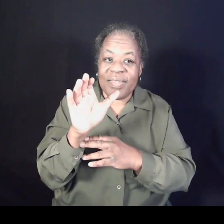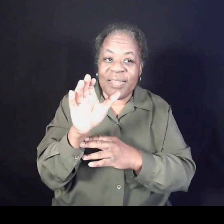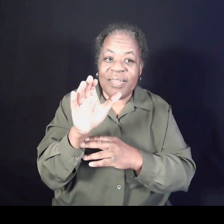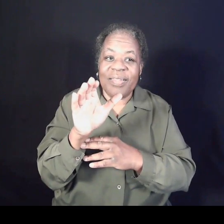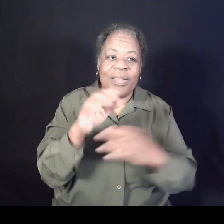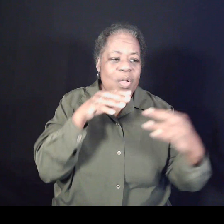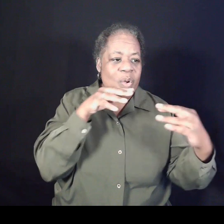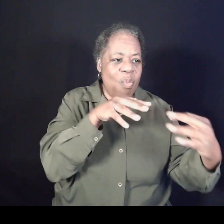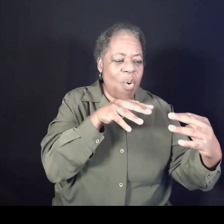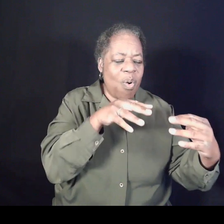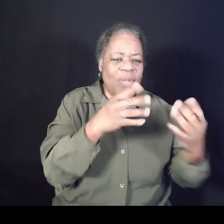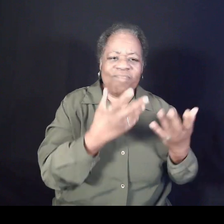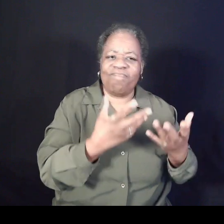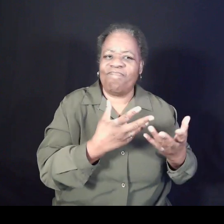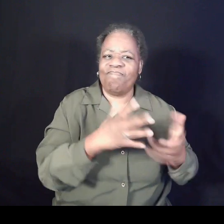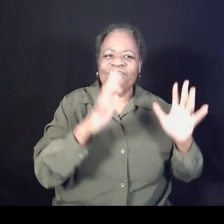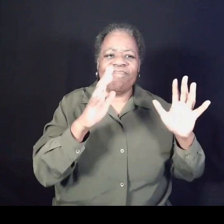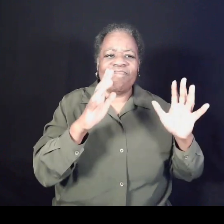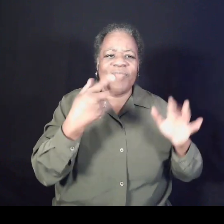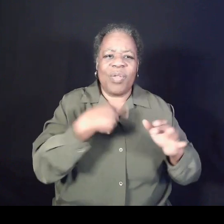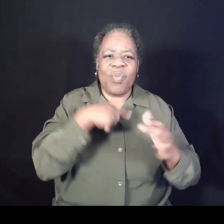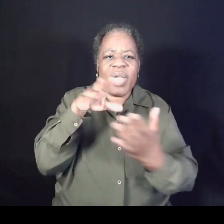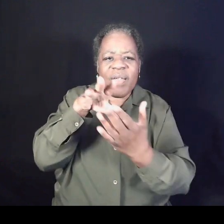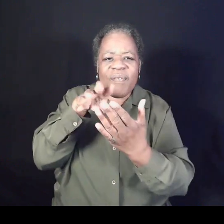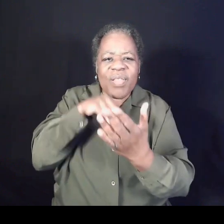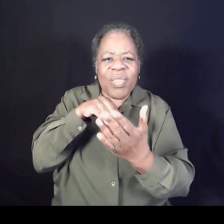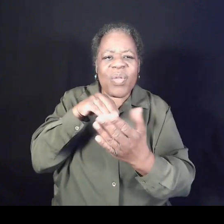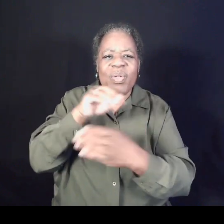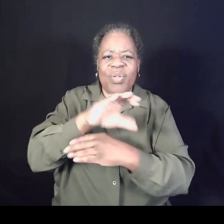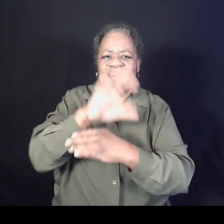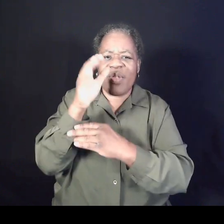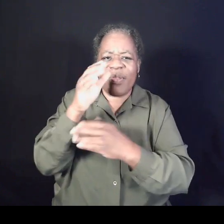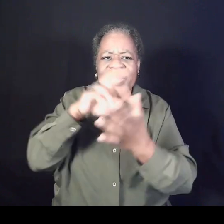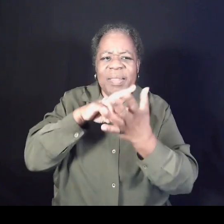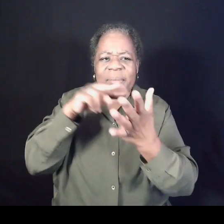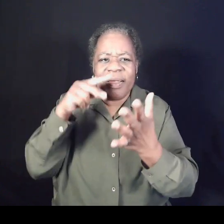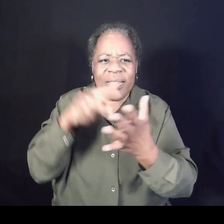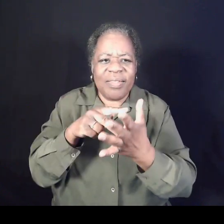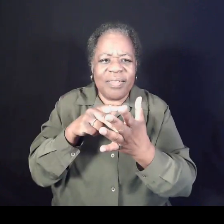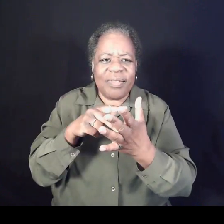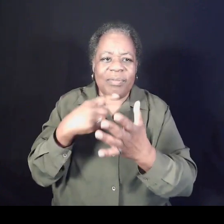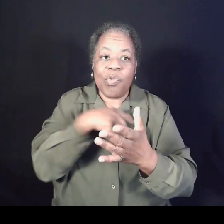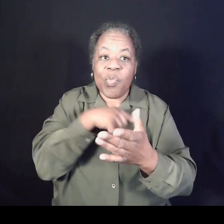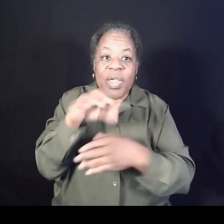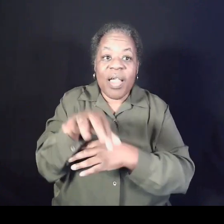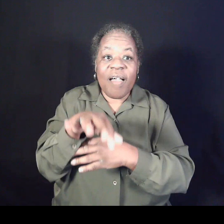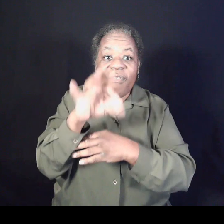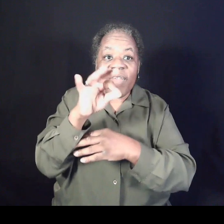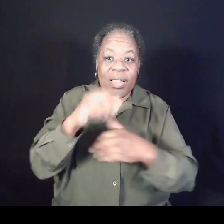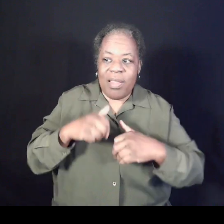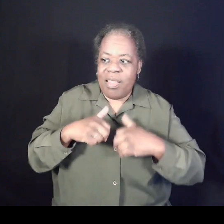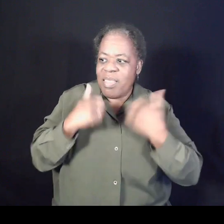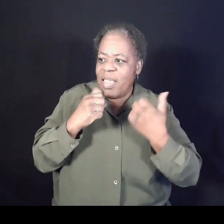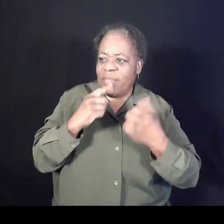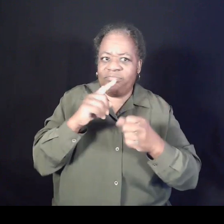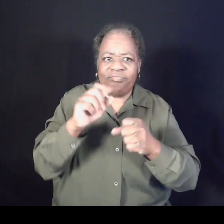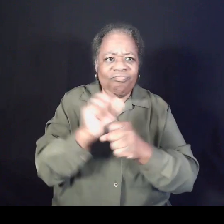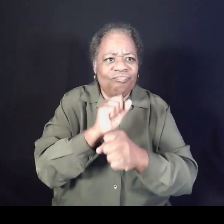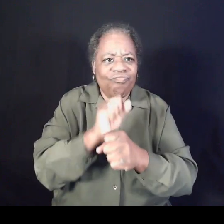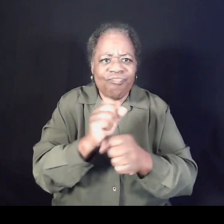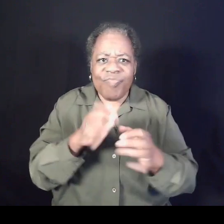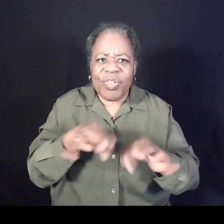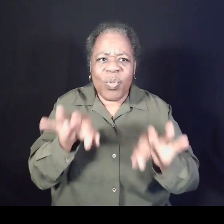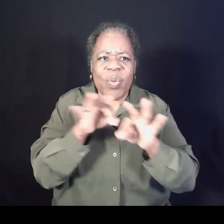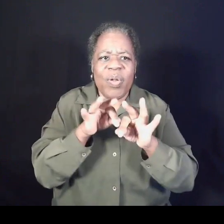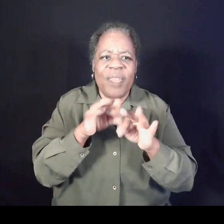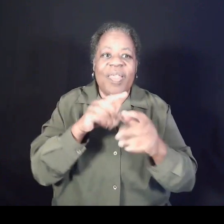there'll be no wars when we have learned what Christmas is for. When we have found what life's really worth, then there'll